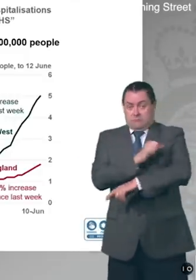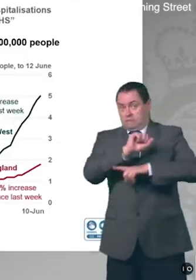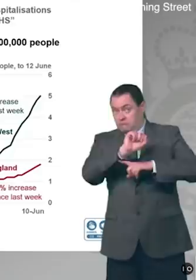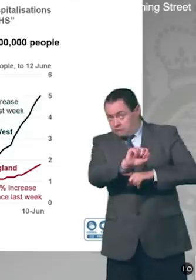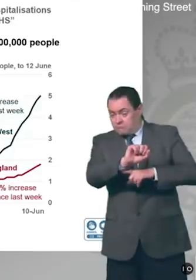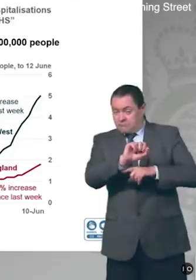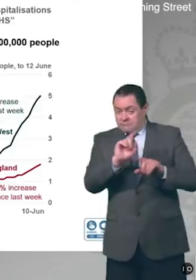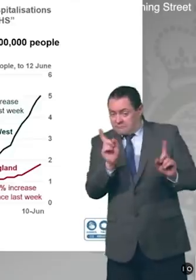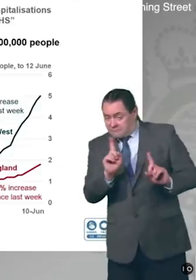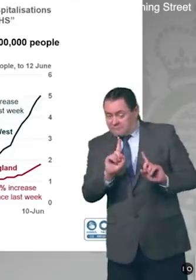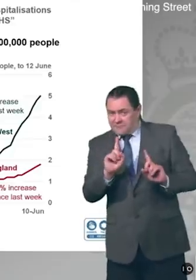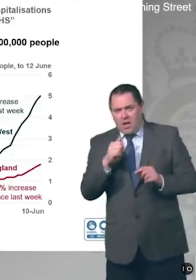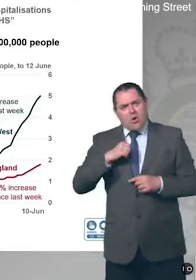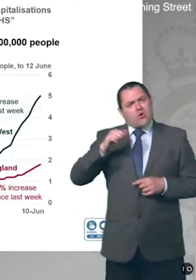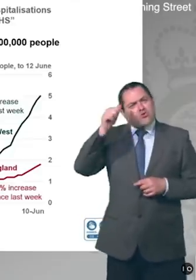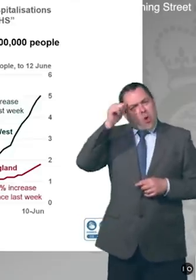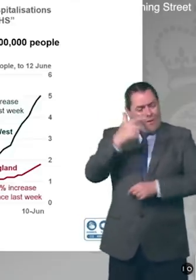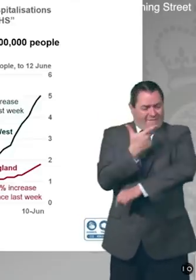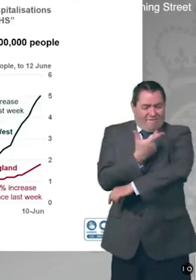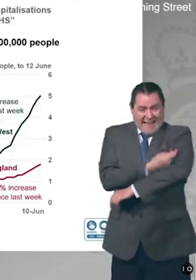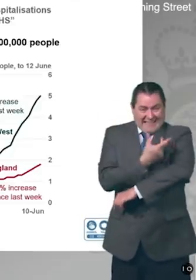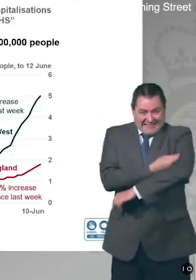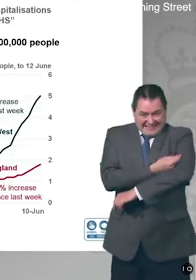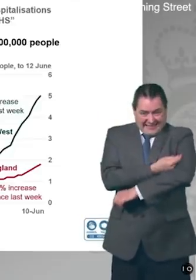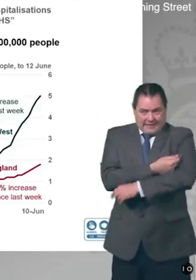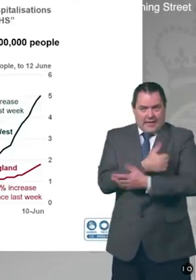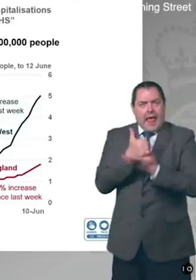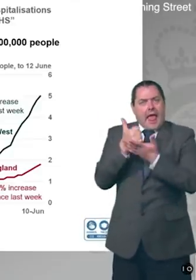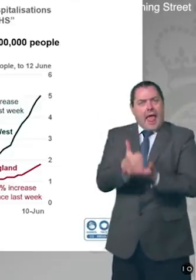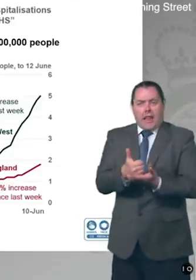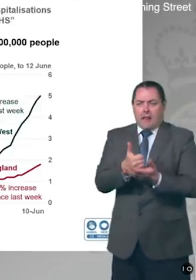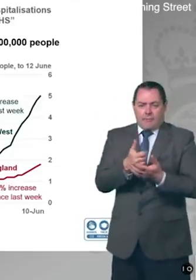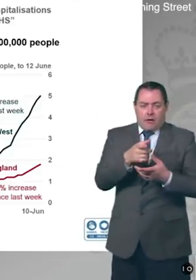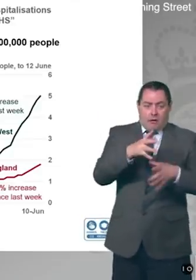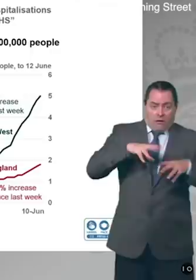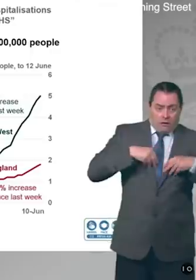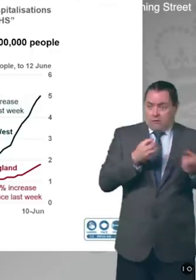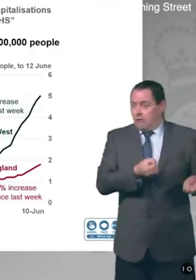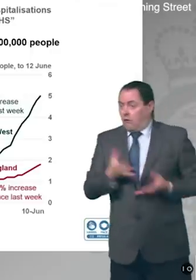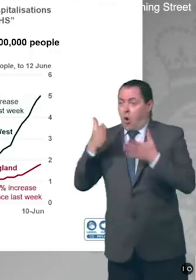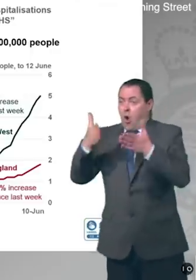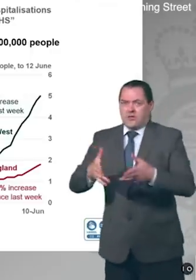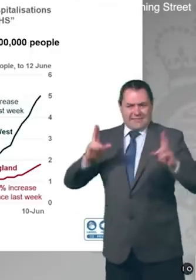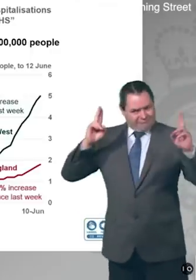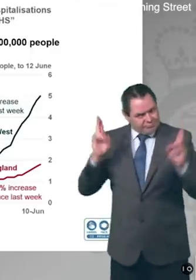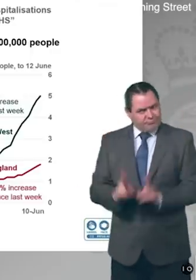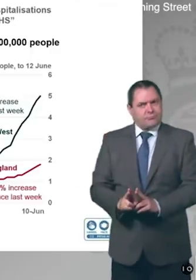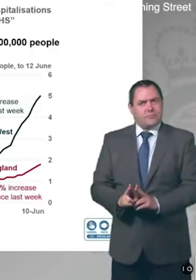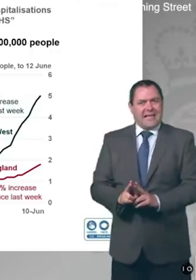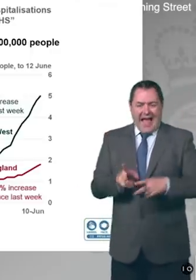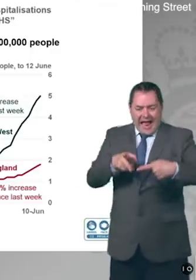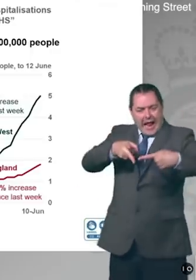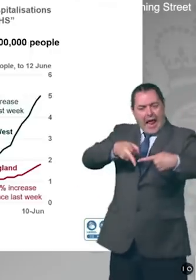between people getting an infection and being hospitalised has been substantially weakened. A much smaller proportion of